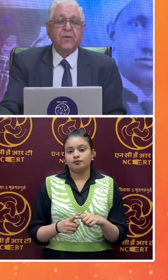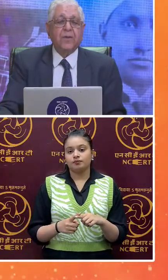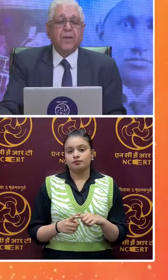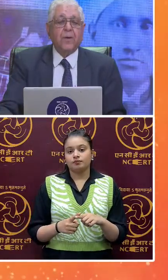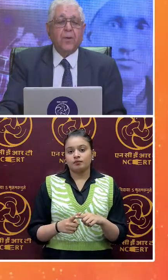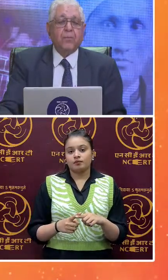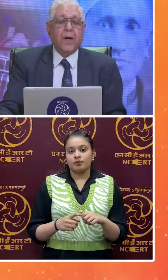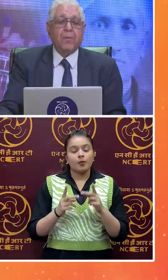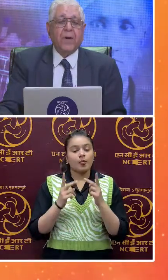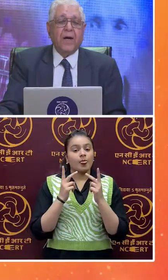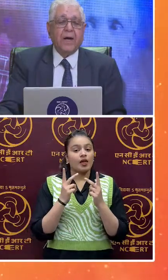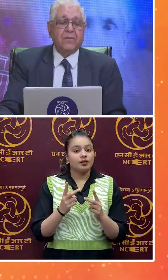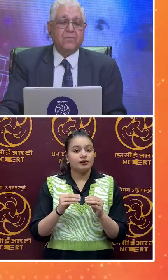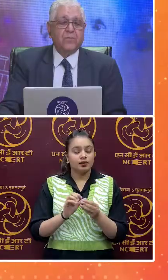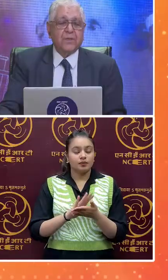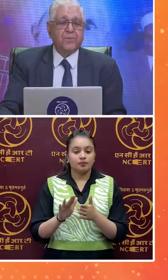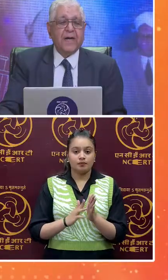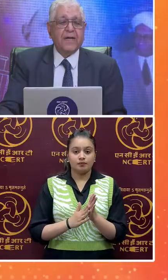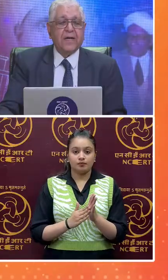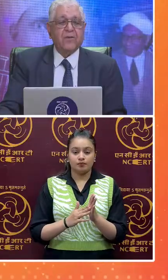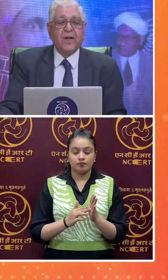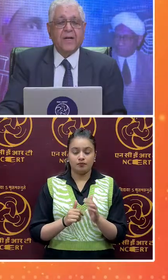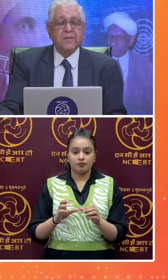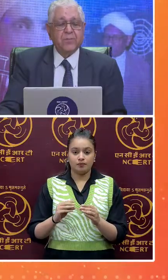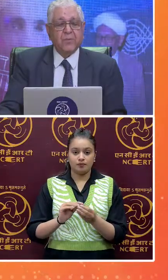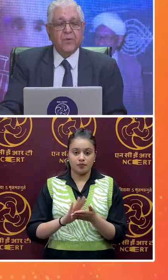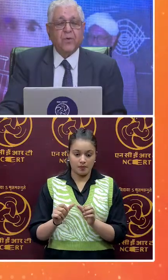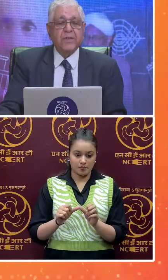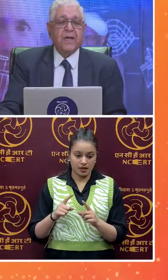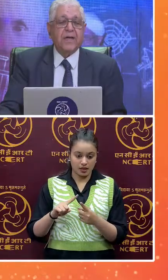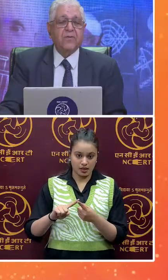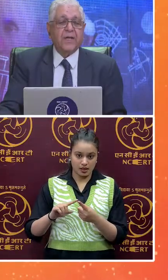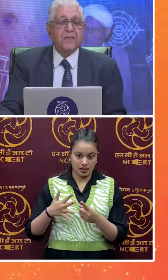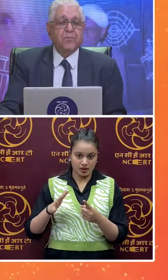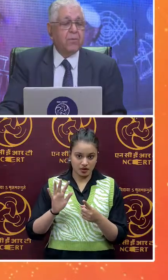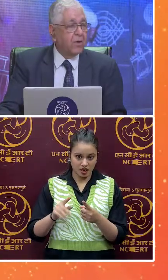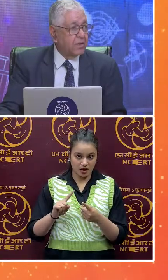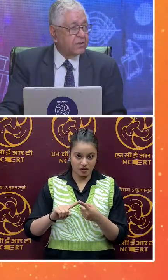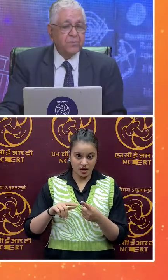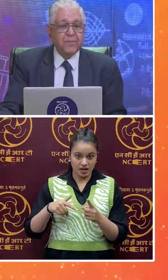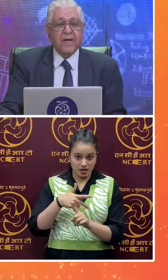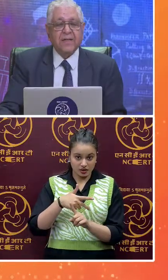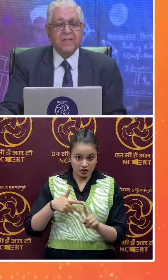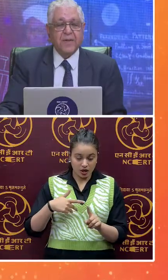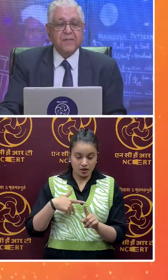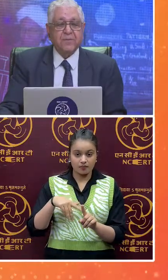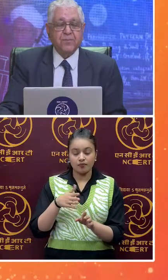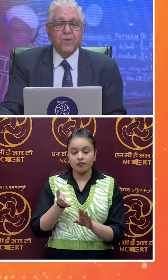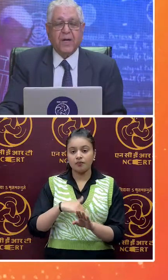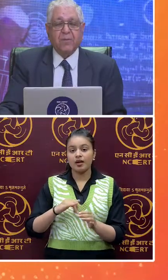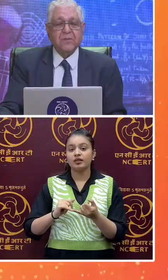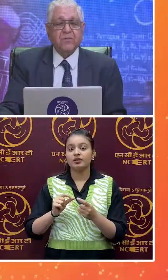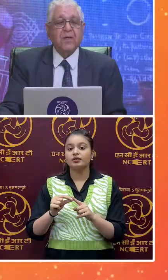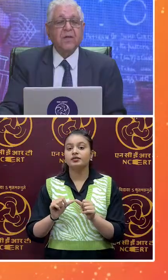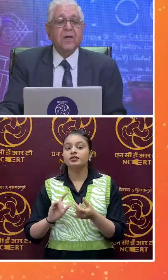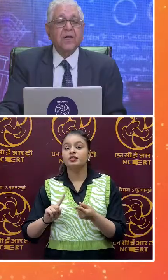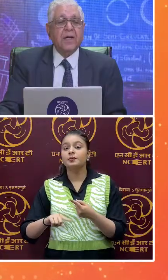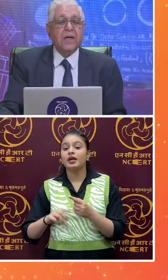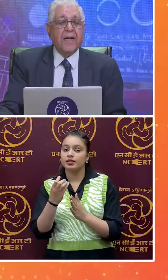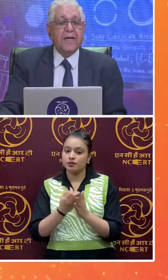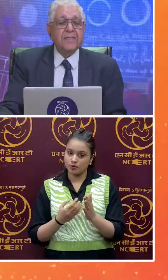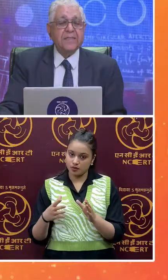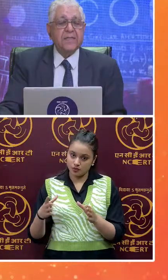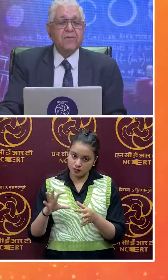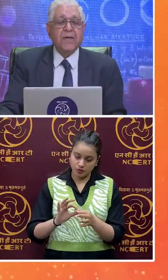see, Bhabha was behind electronics, but before the electronics, Bhabha was behind the space program as well.